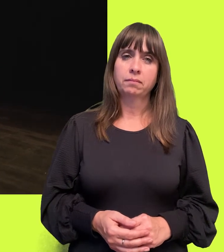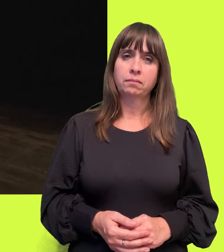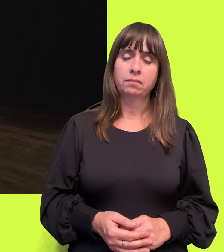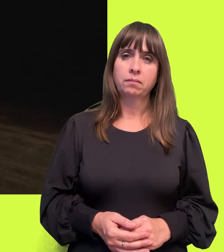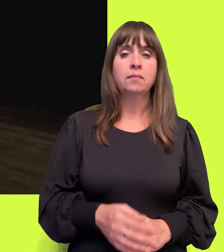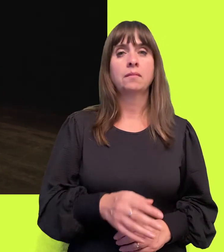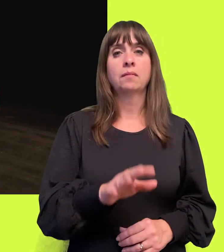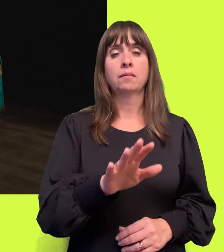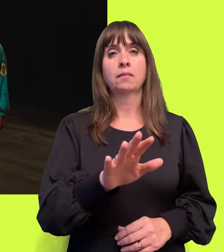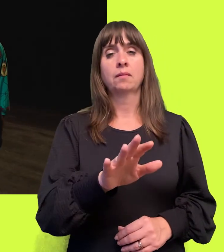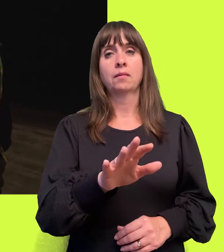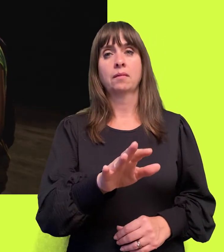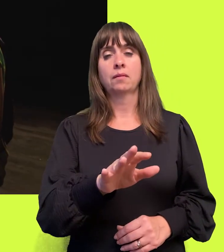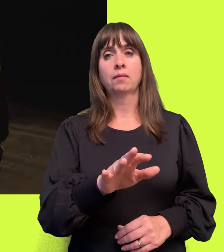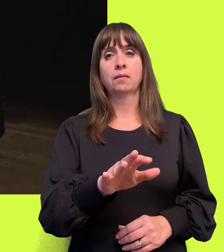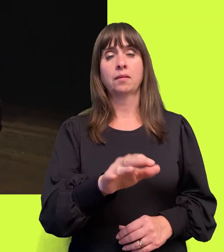Wait.